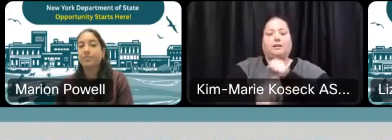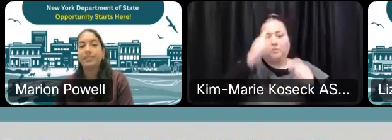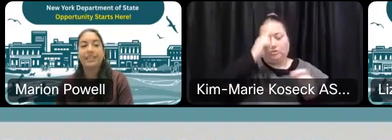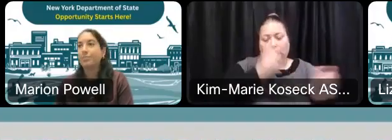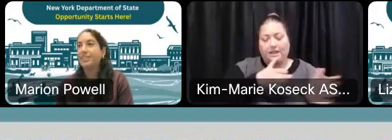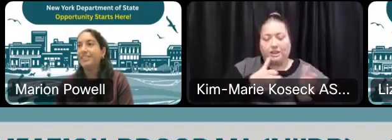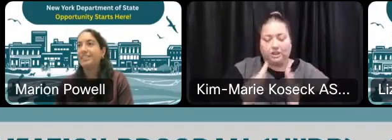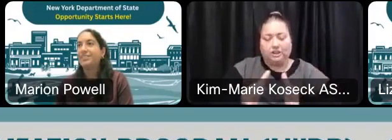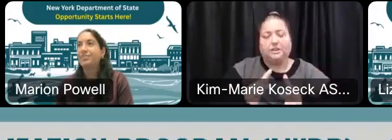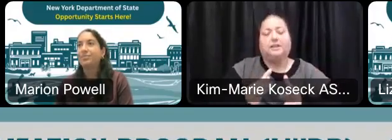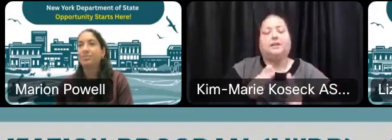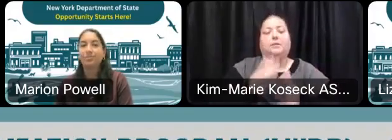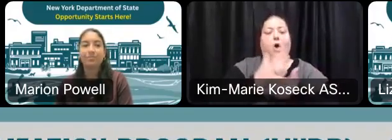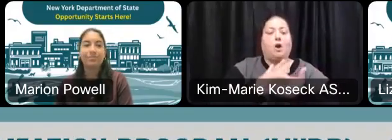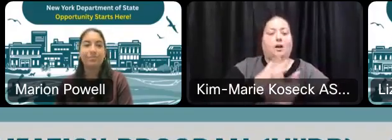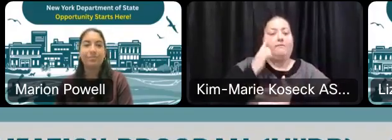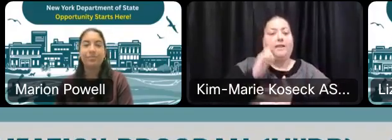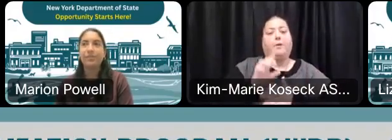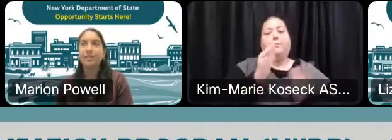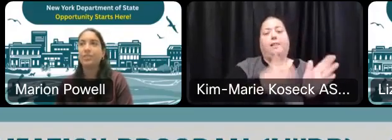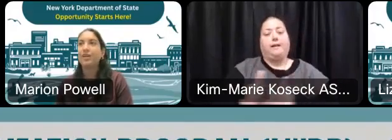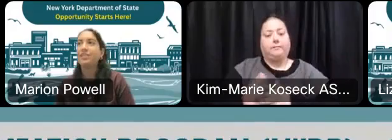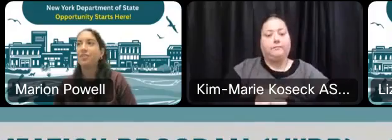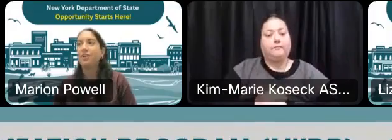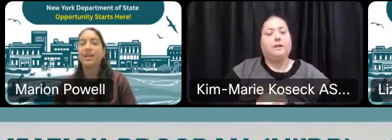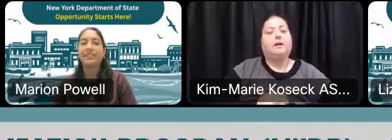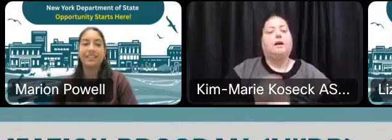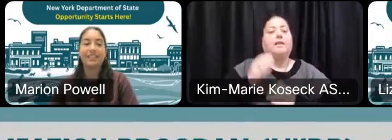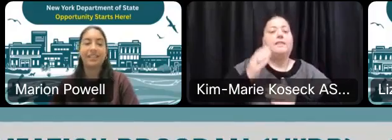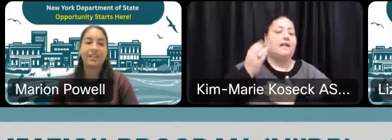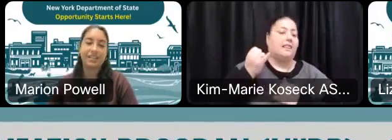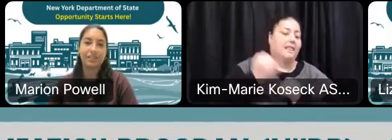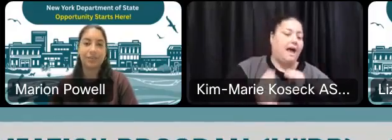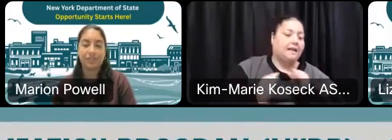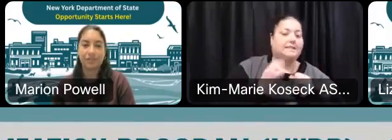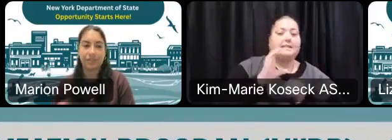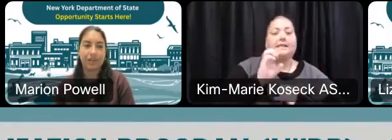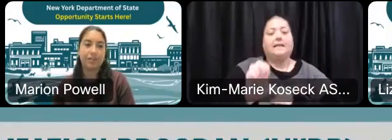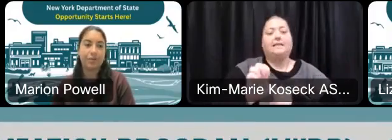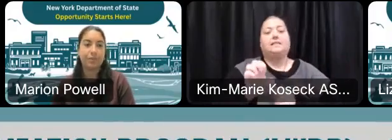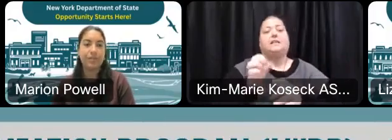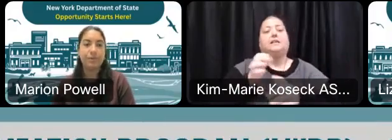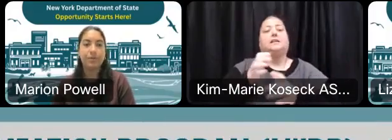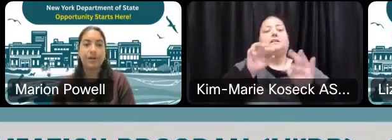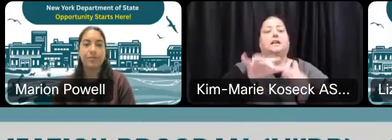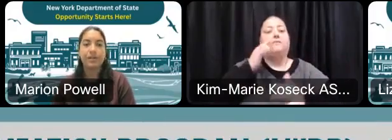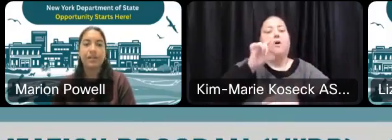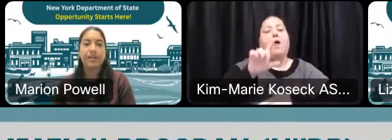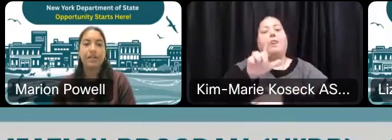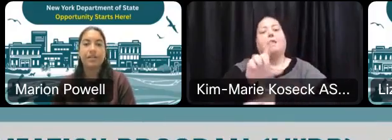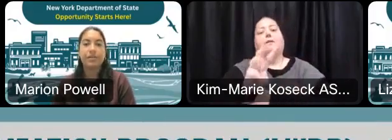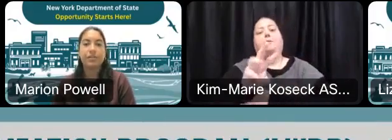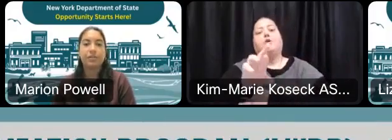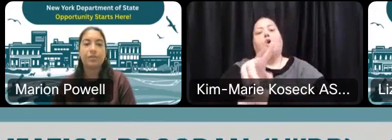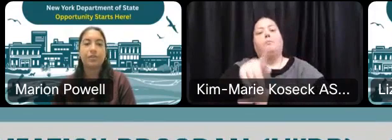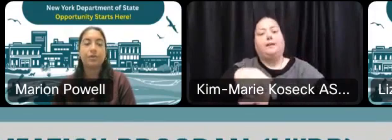Next slide, please. So finally, for our last case study that I'd like to present for the LWRP program, it